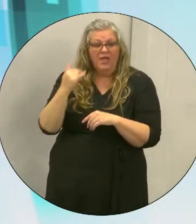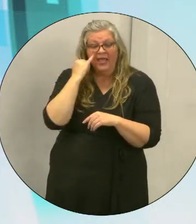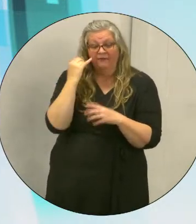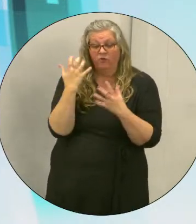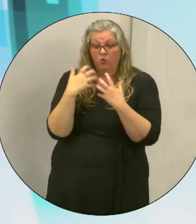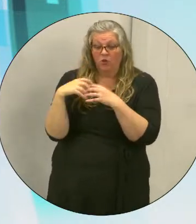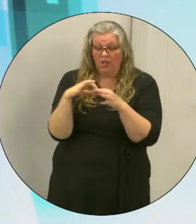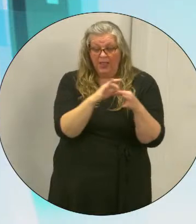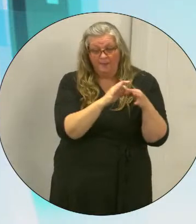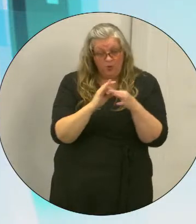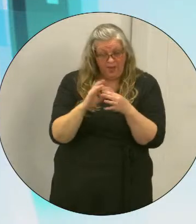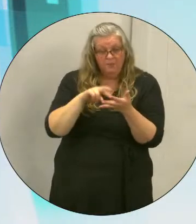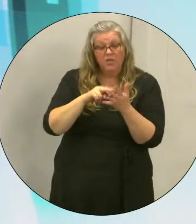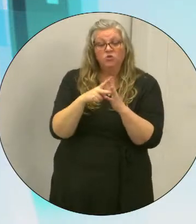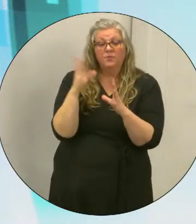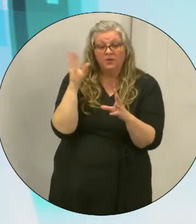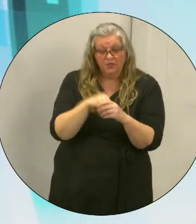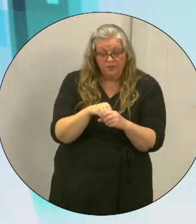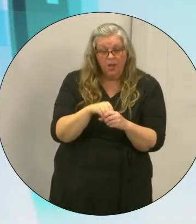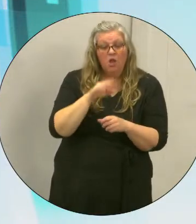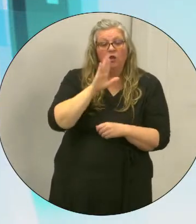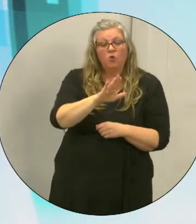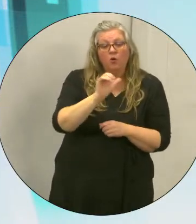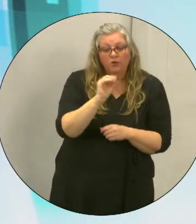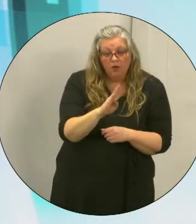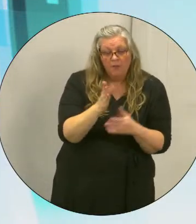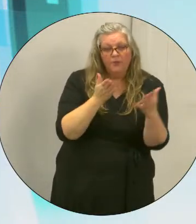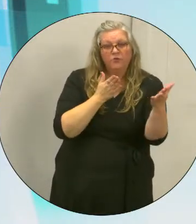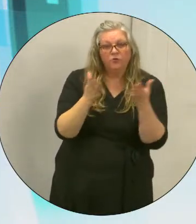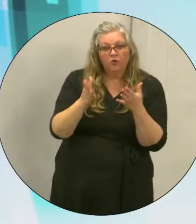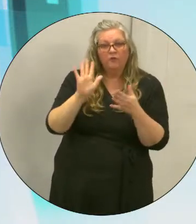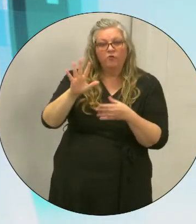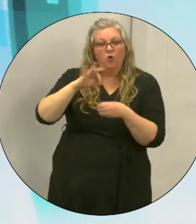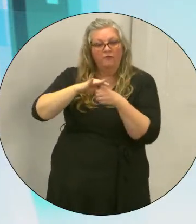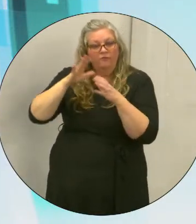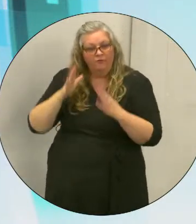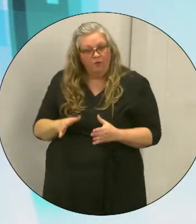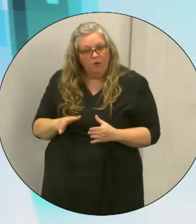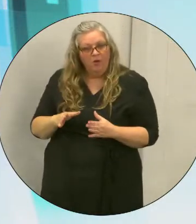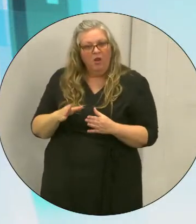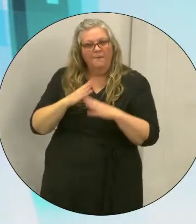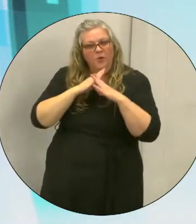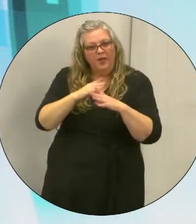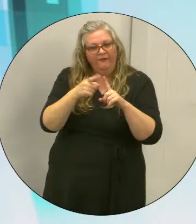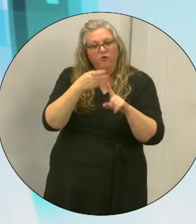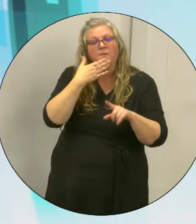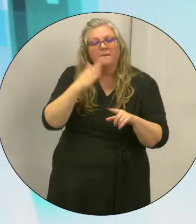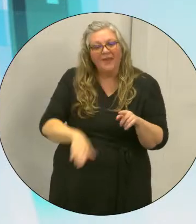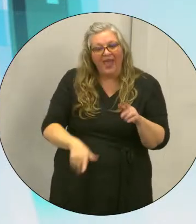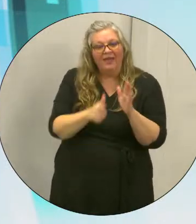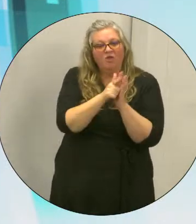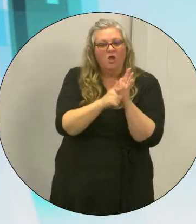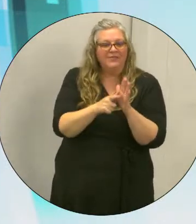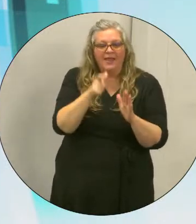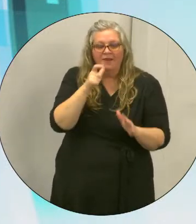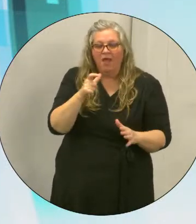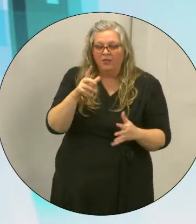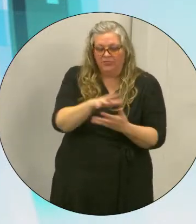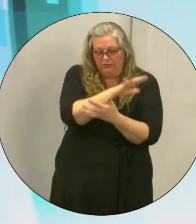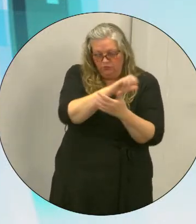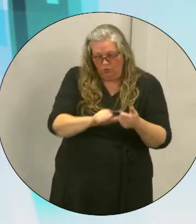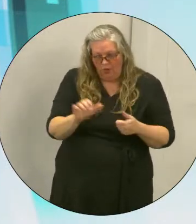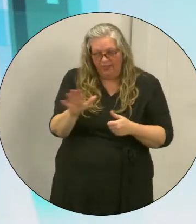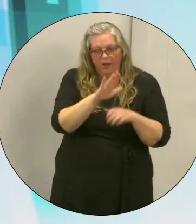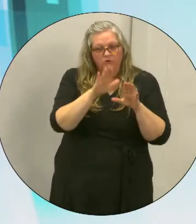participation. Your job is to serve your constituents, protect them from bad laws, and not devour their children.